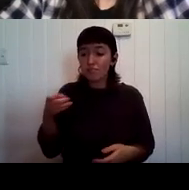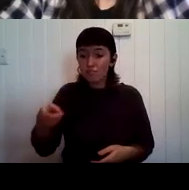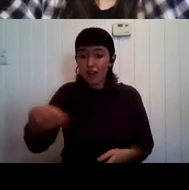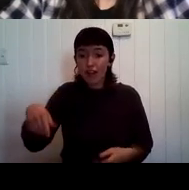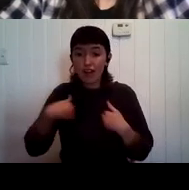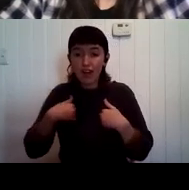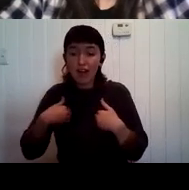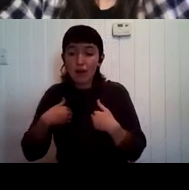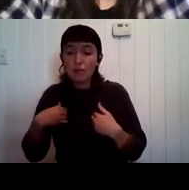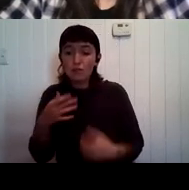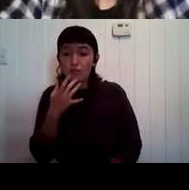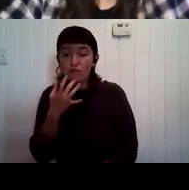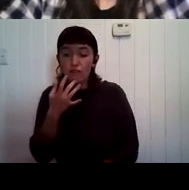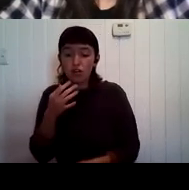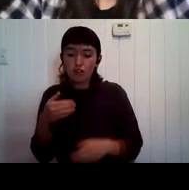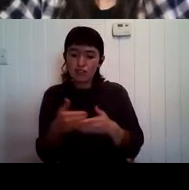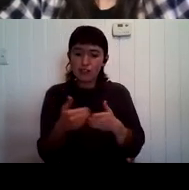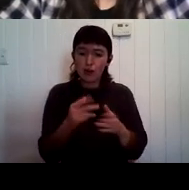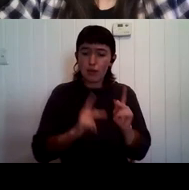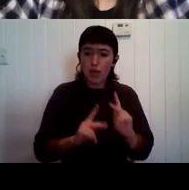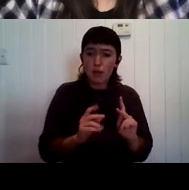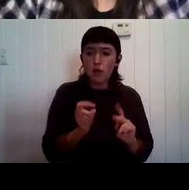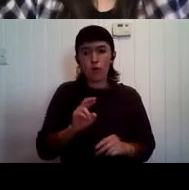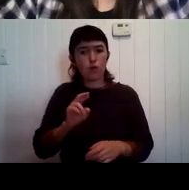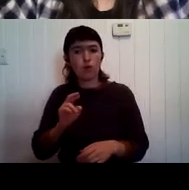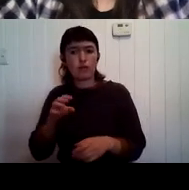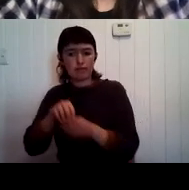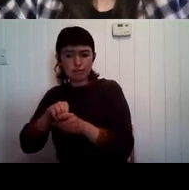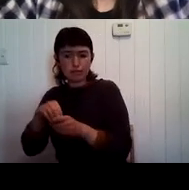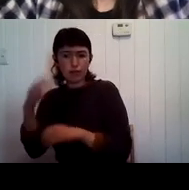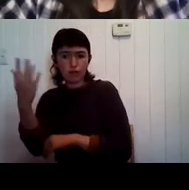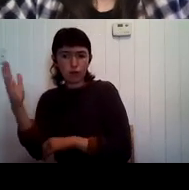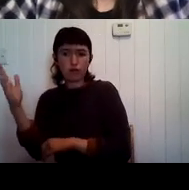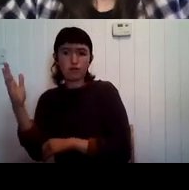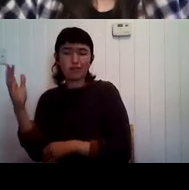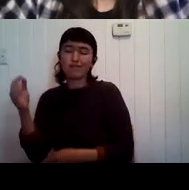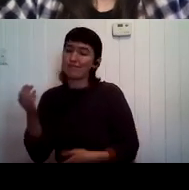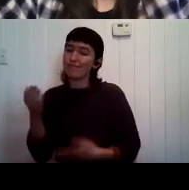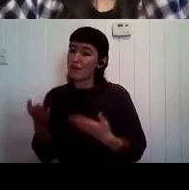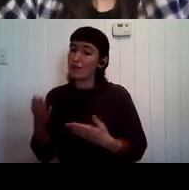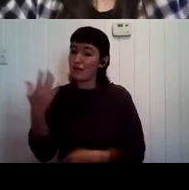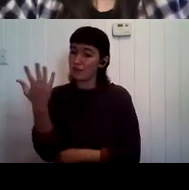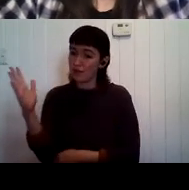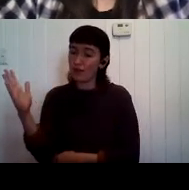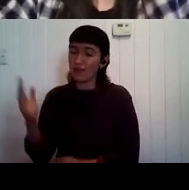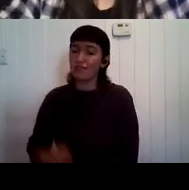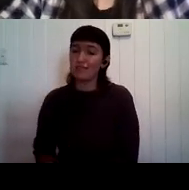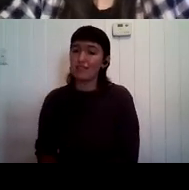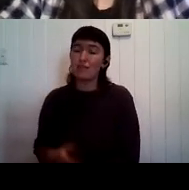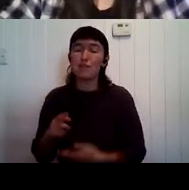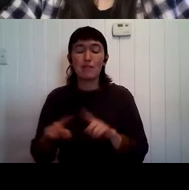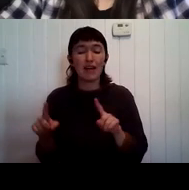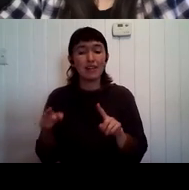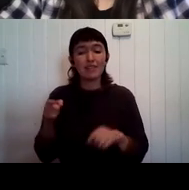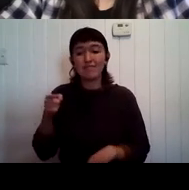this forest? Probably the forest, right? But they don't have a choice,